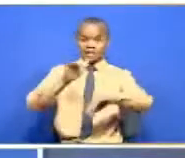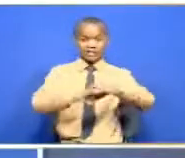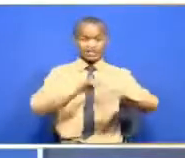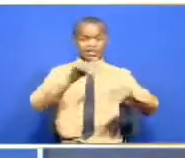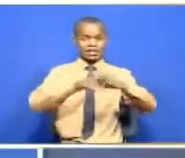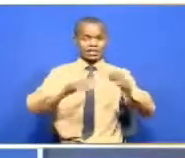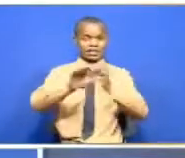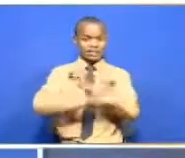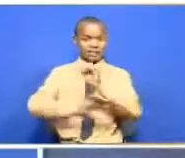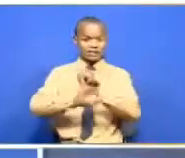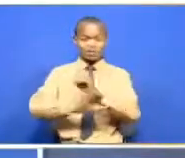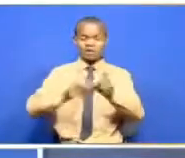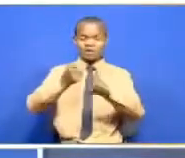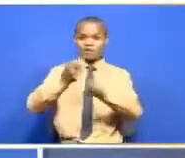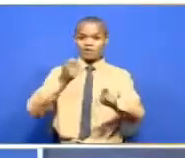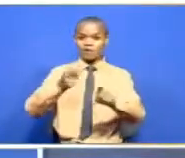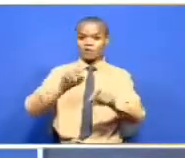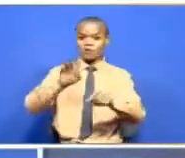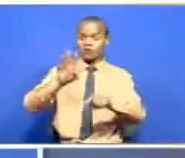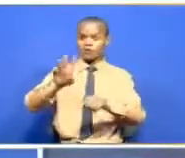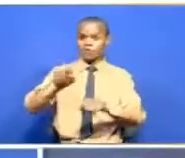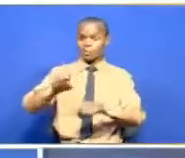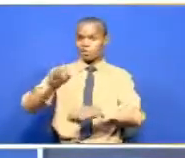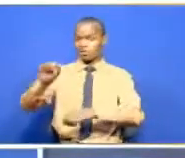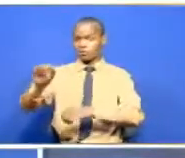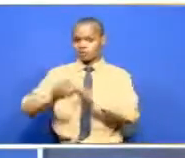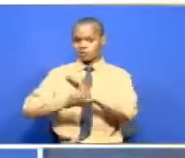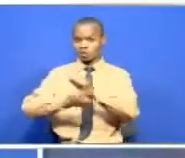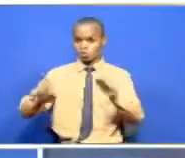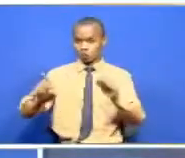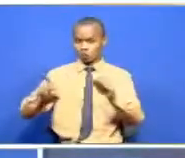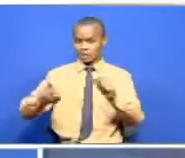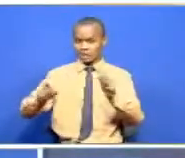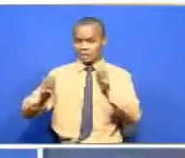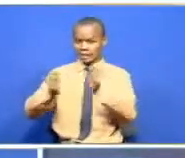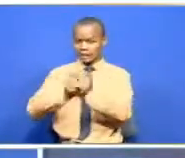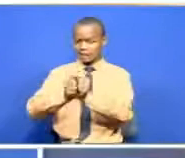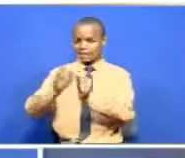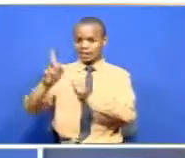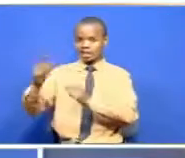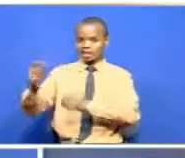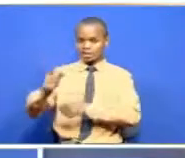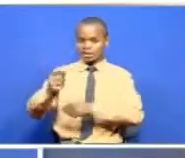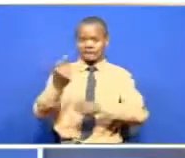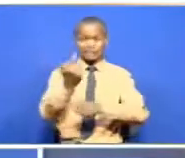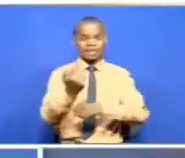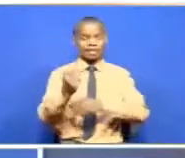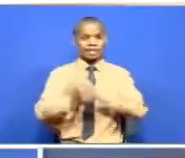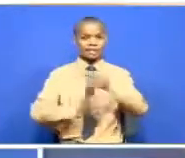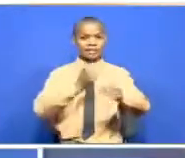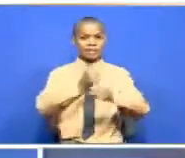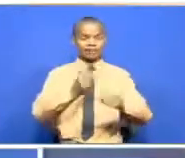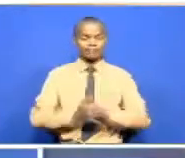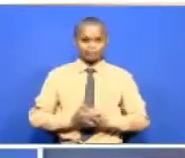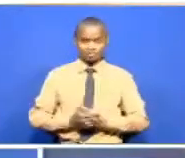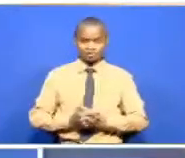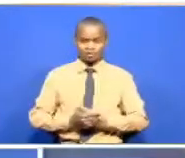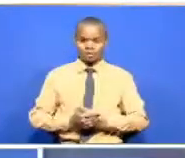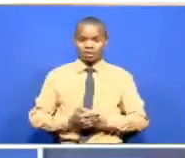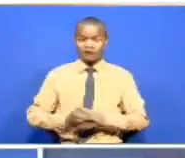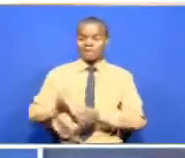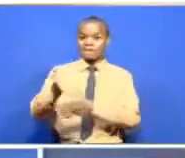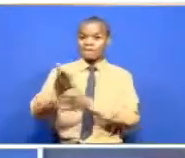the current 4.5 kilograms per annum to over 10 kilograms per year in the next 10 years. Fisheries Principal Secretary